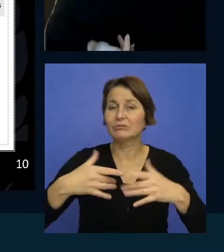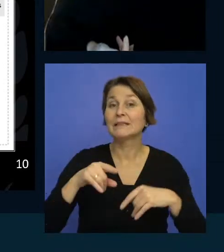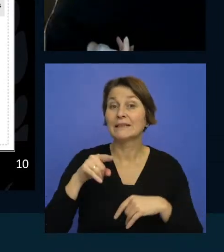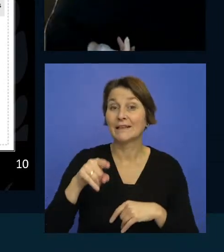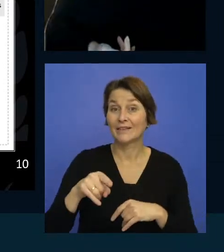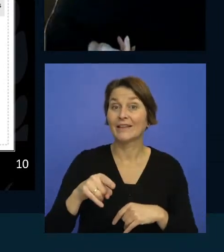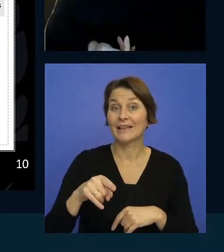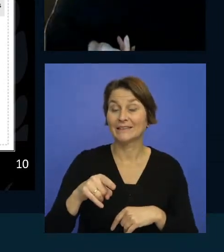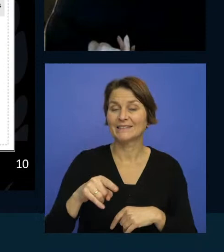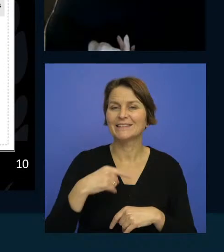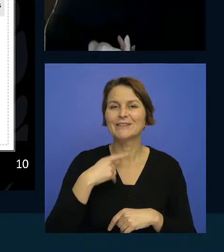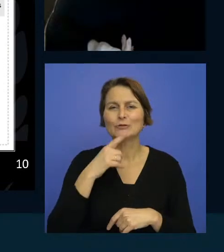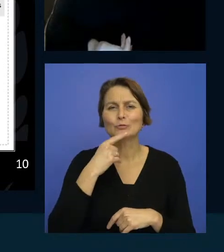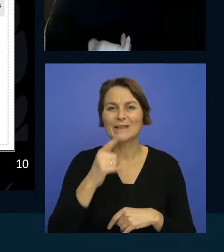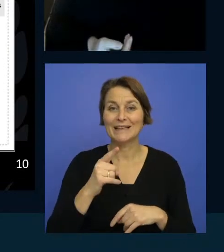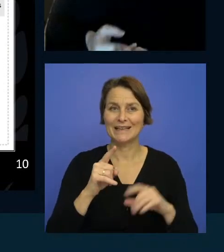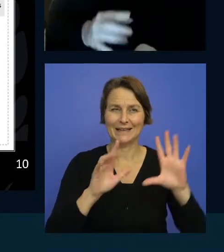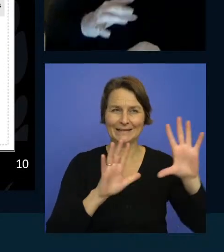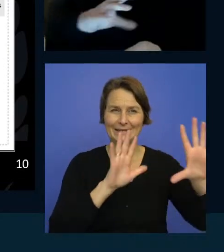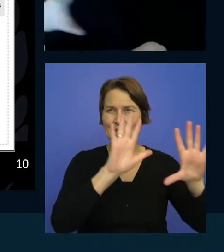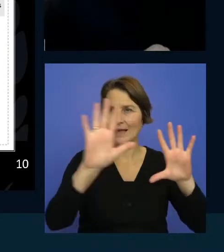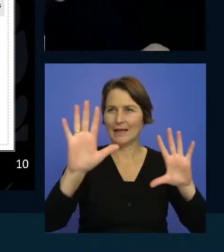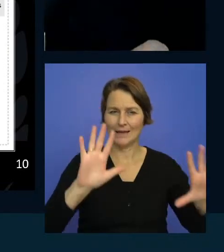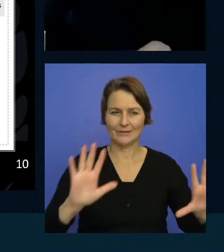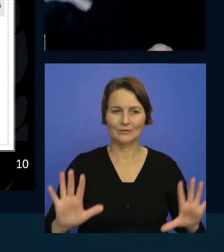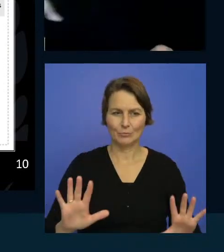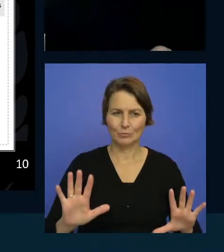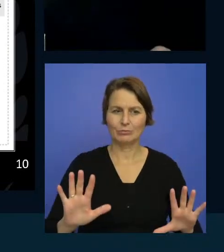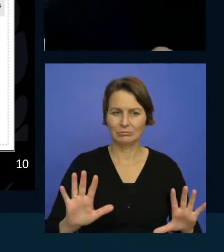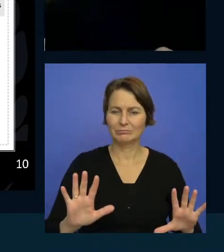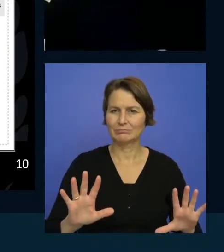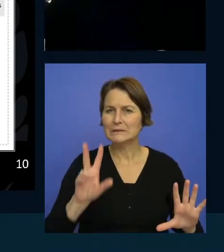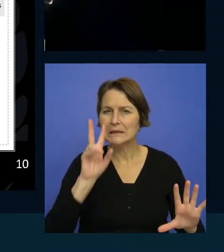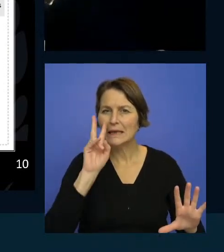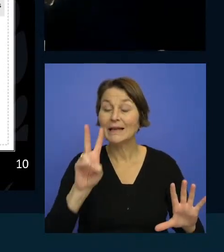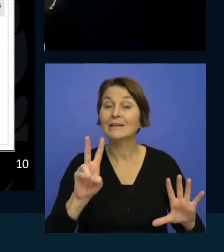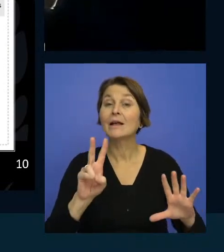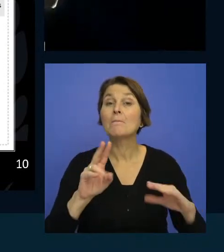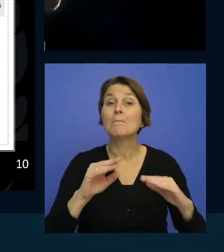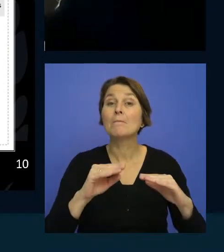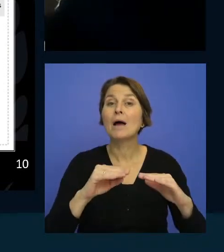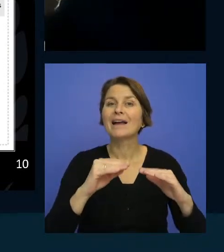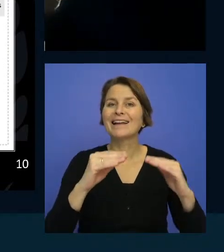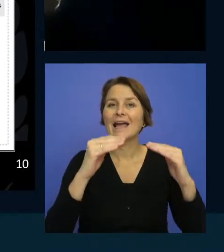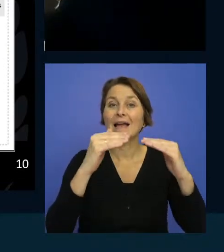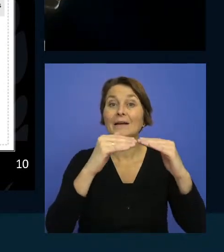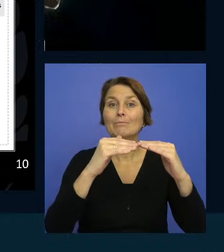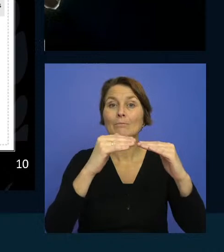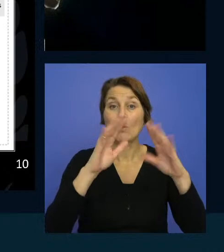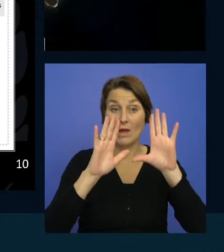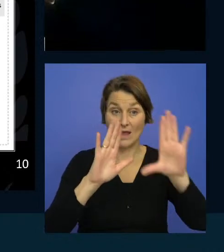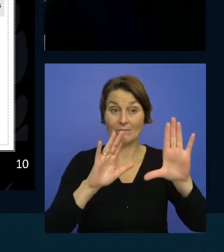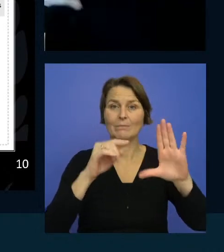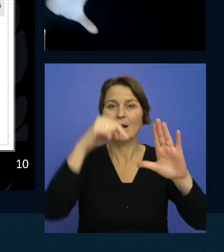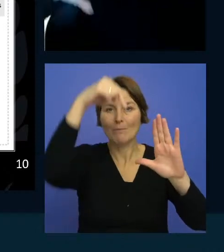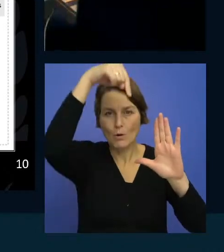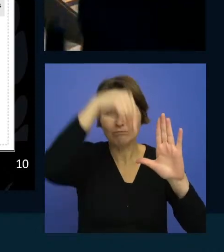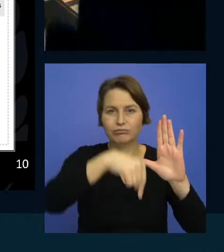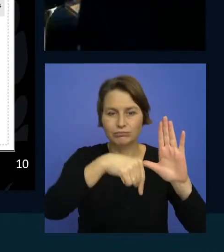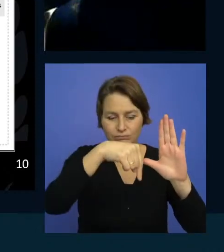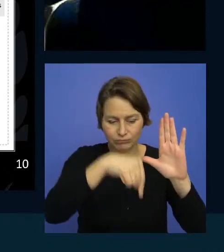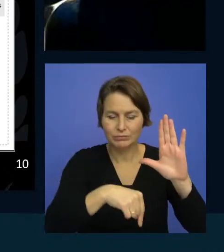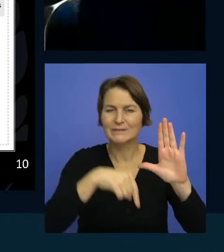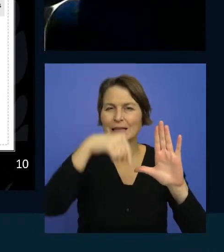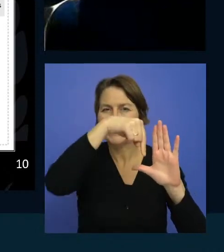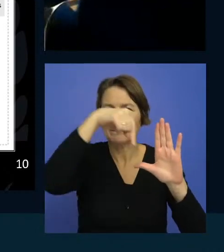explorational dashboards. And you can also actually go down to row level to find data. And on